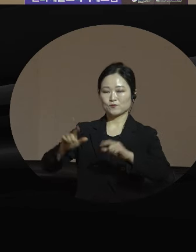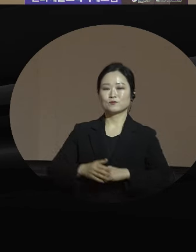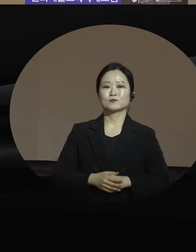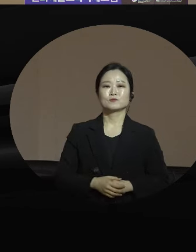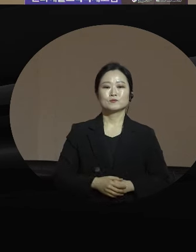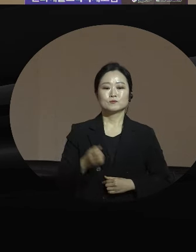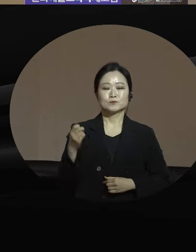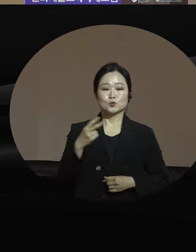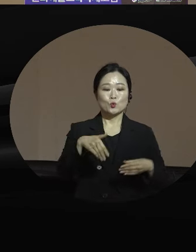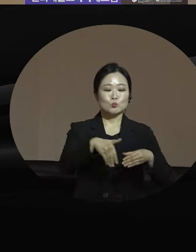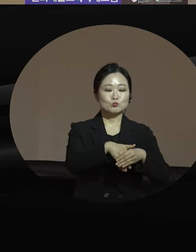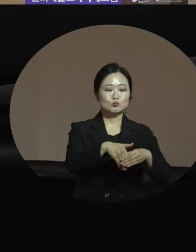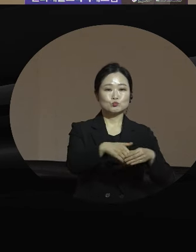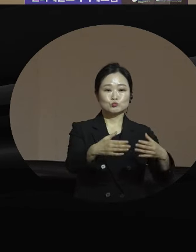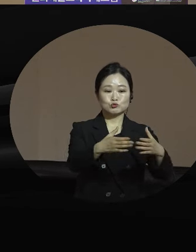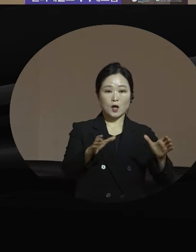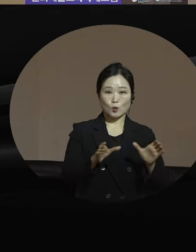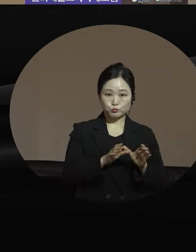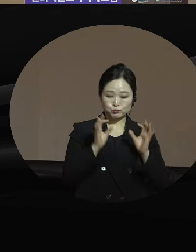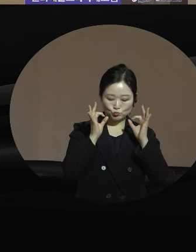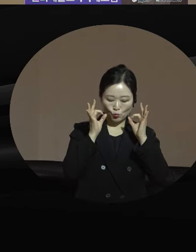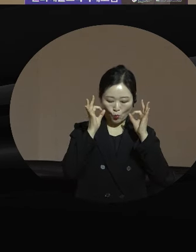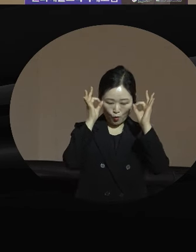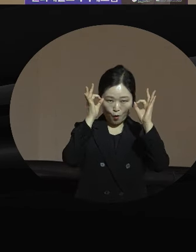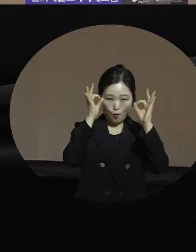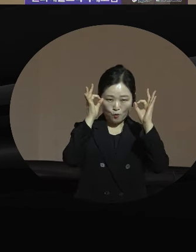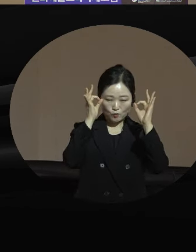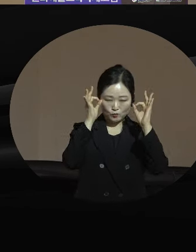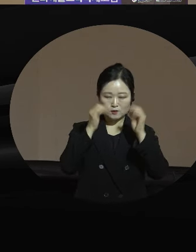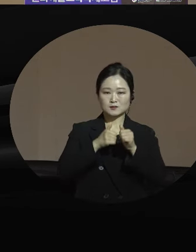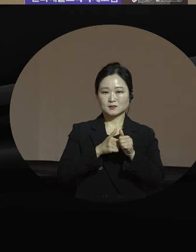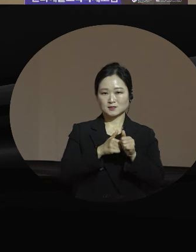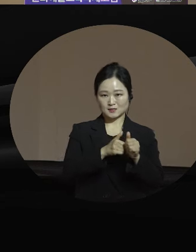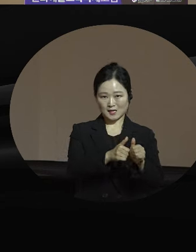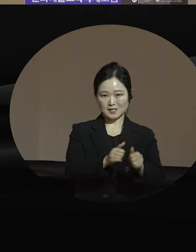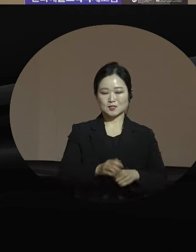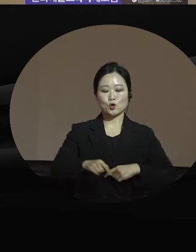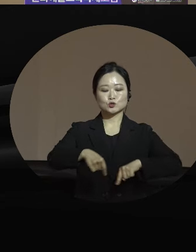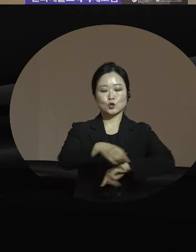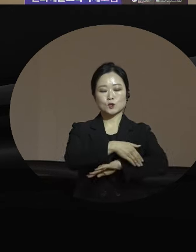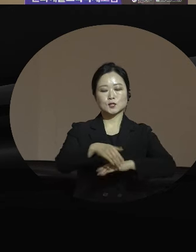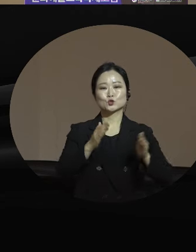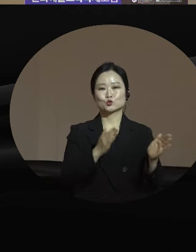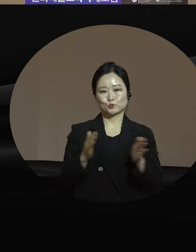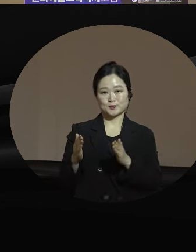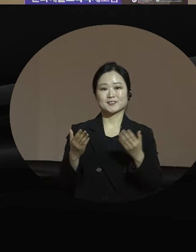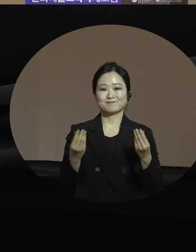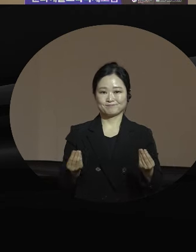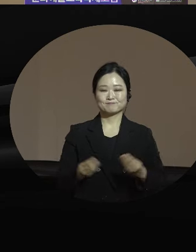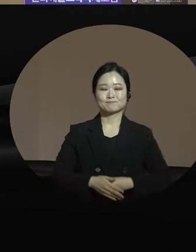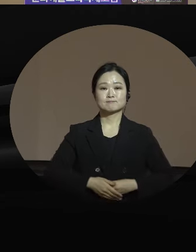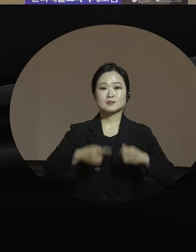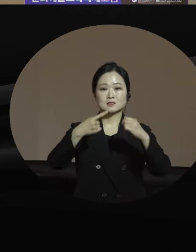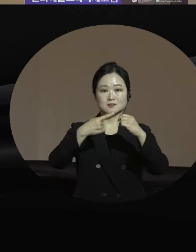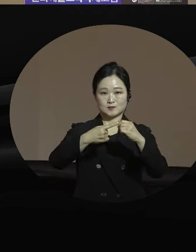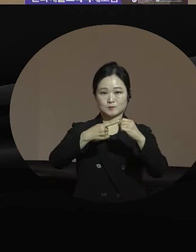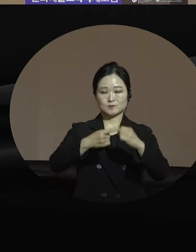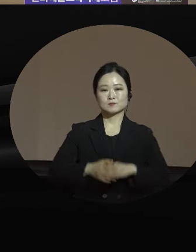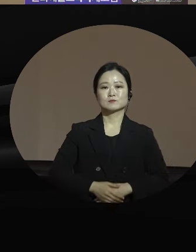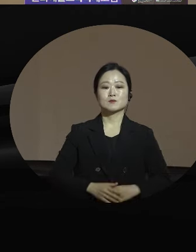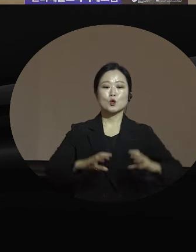strengthening national value and enhancing the public cultural education, and also the